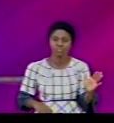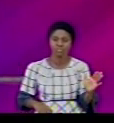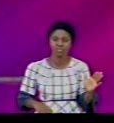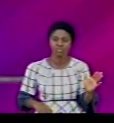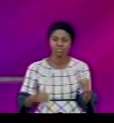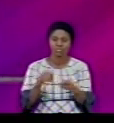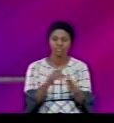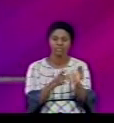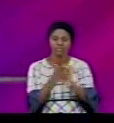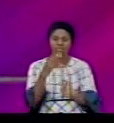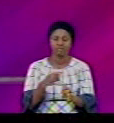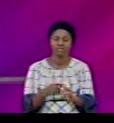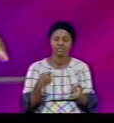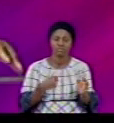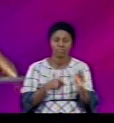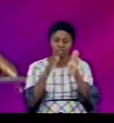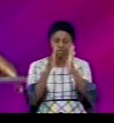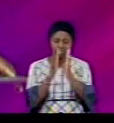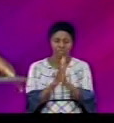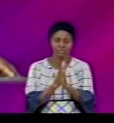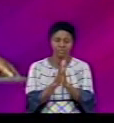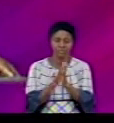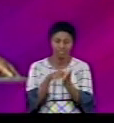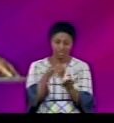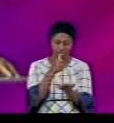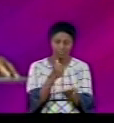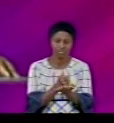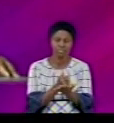In Jesus' name we pray.